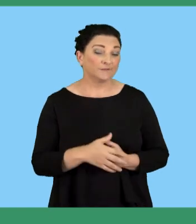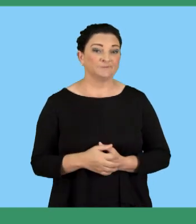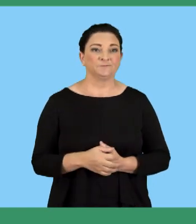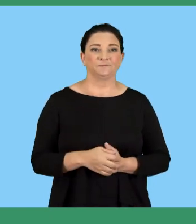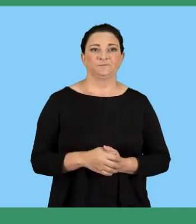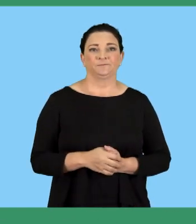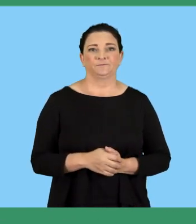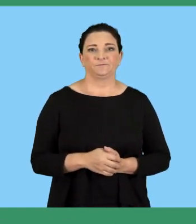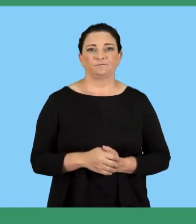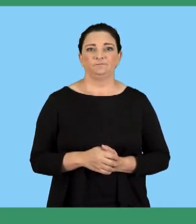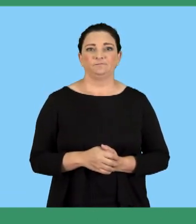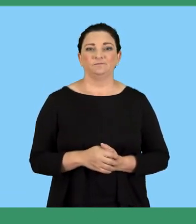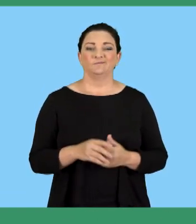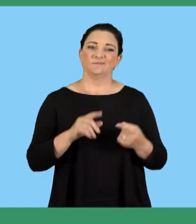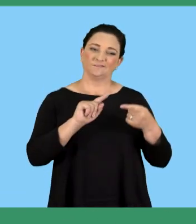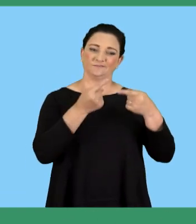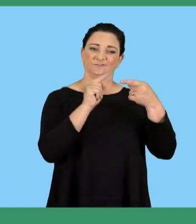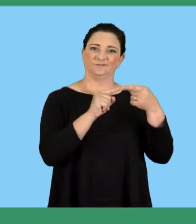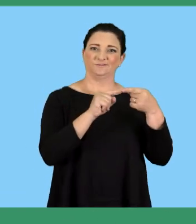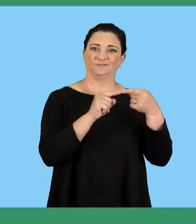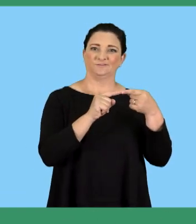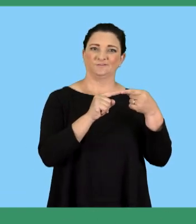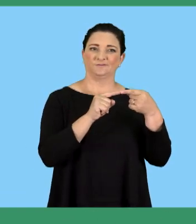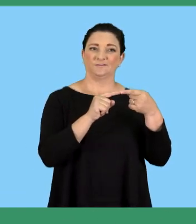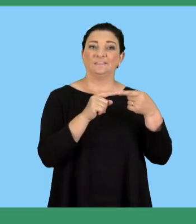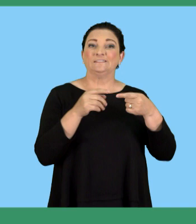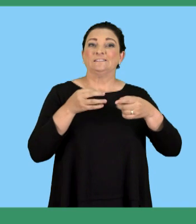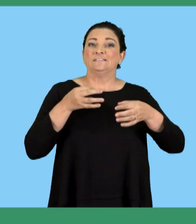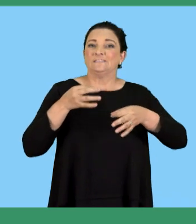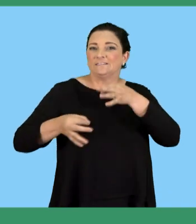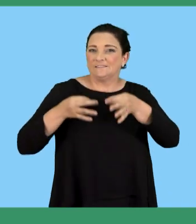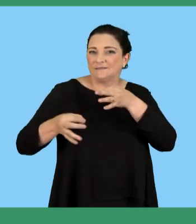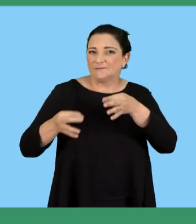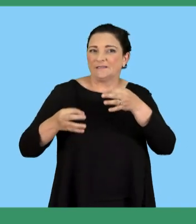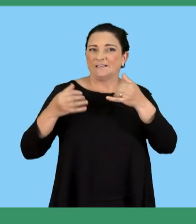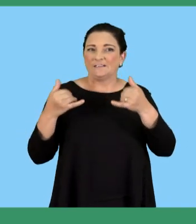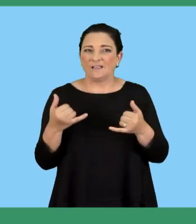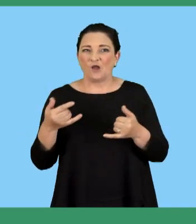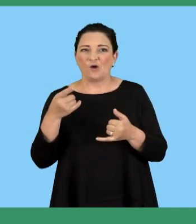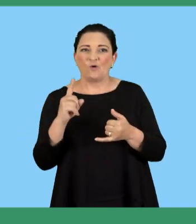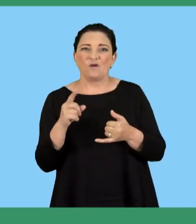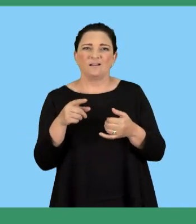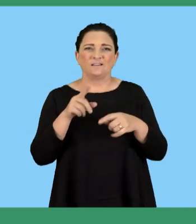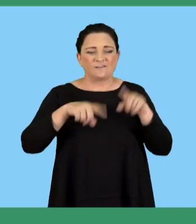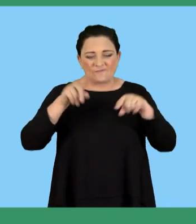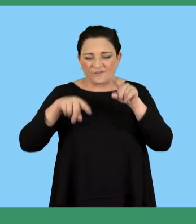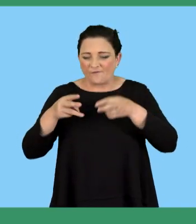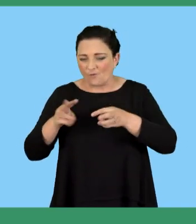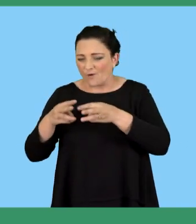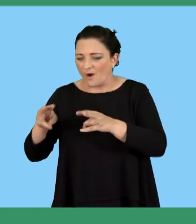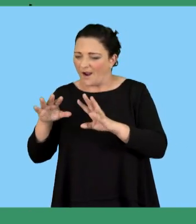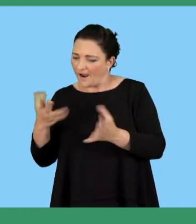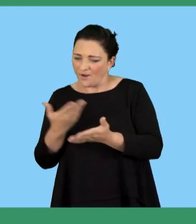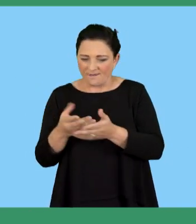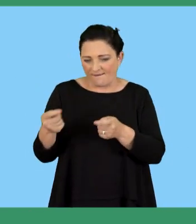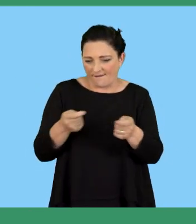able to do the following. You should be able to explain ways in which businesses can deal with human rights in the